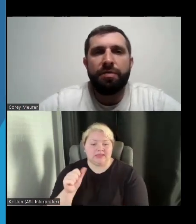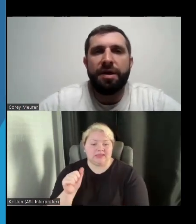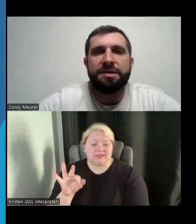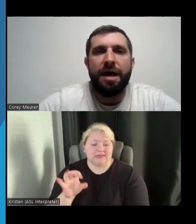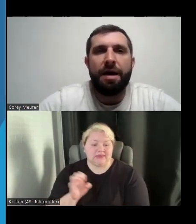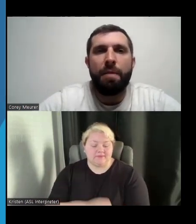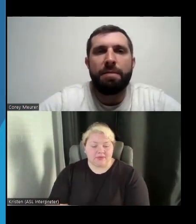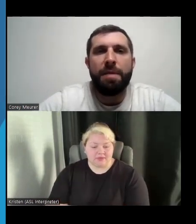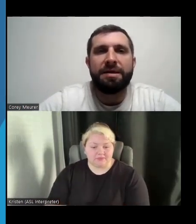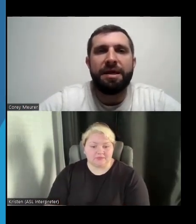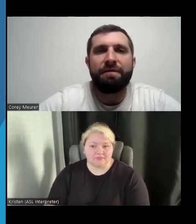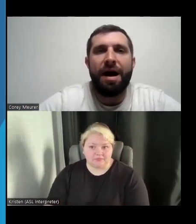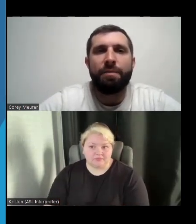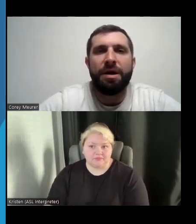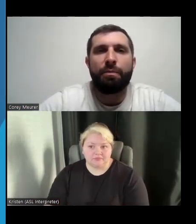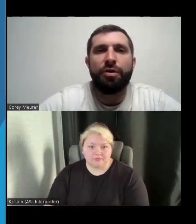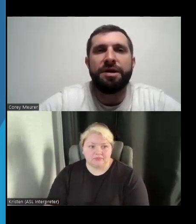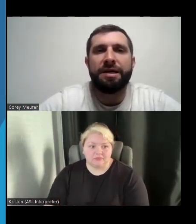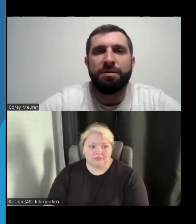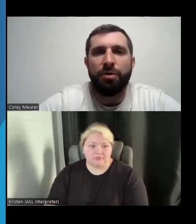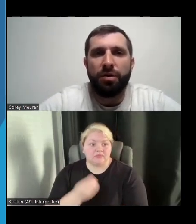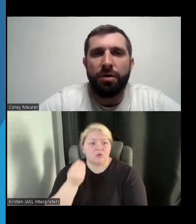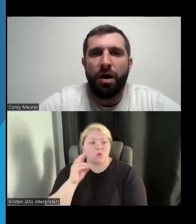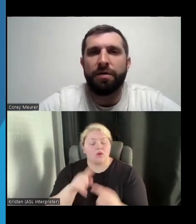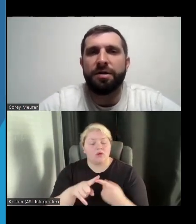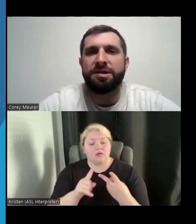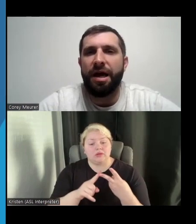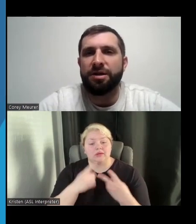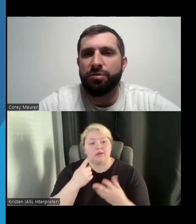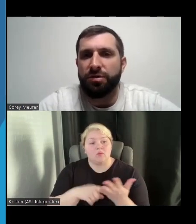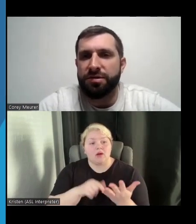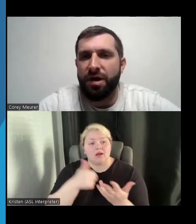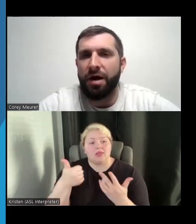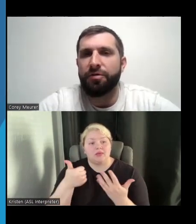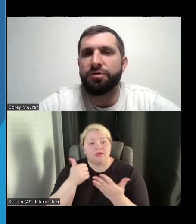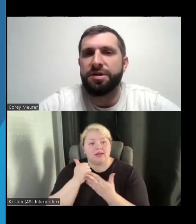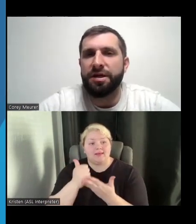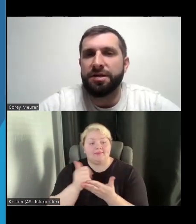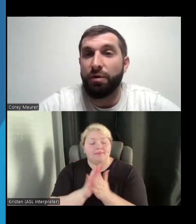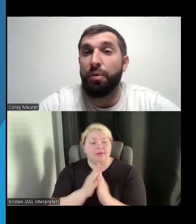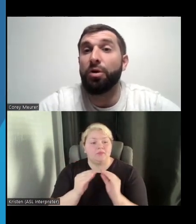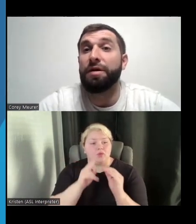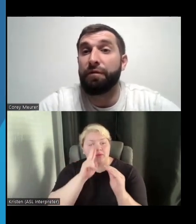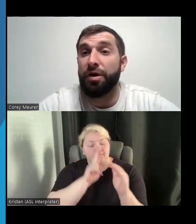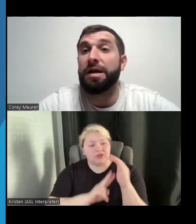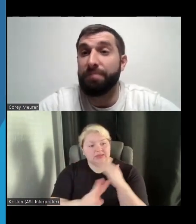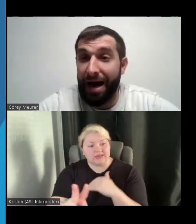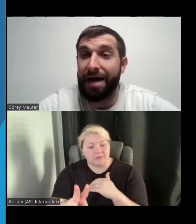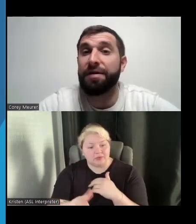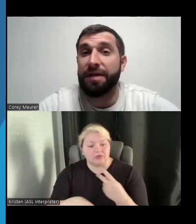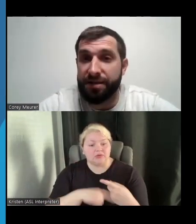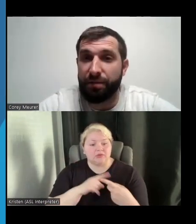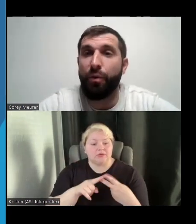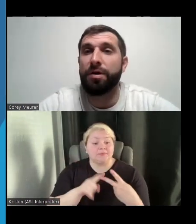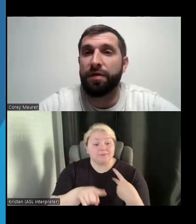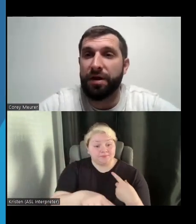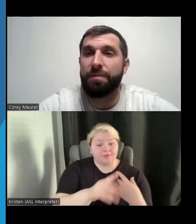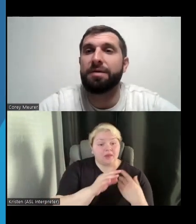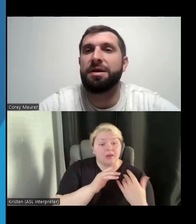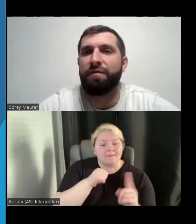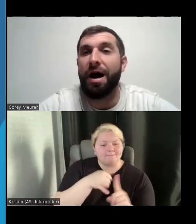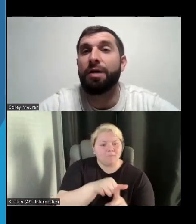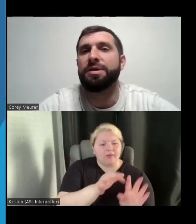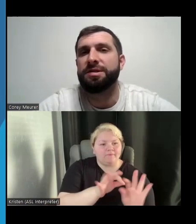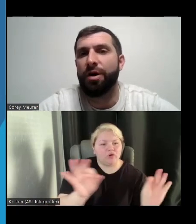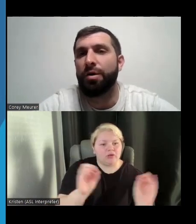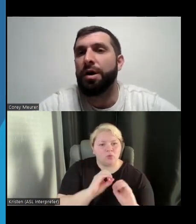What are some things that might make the environment predictable? Are there schedules? Are there routines? So bully free. I think that's an important thing